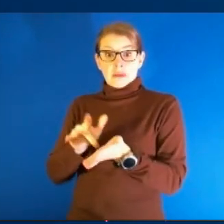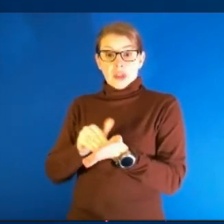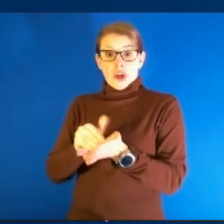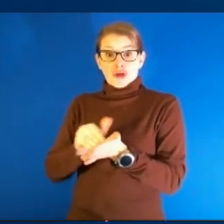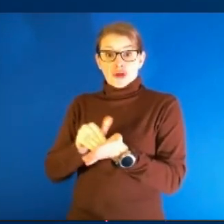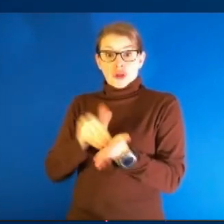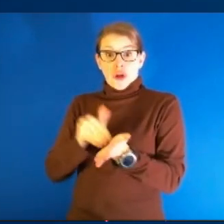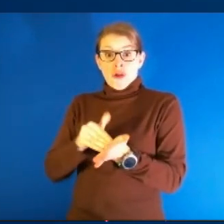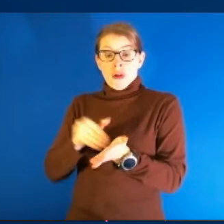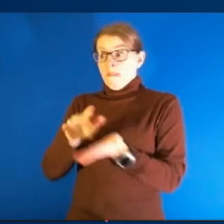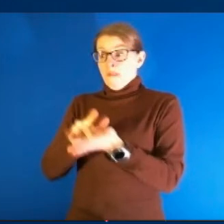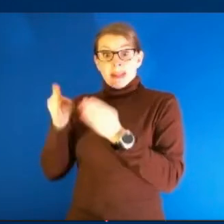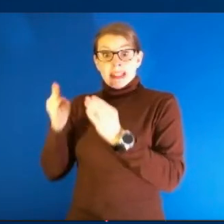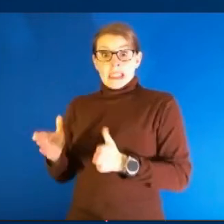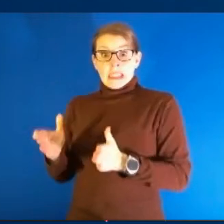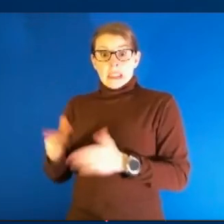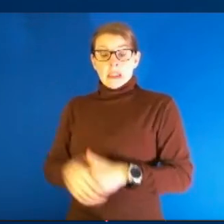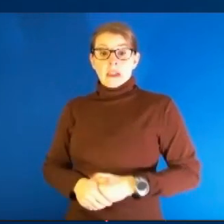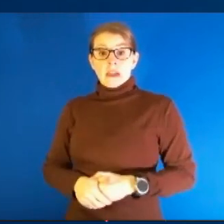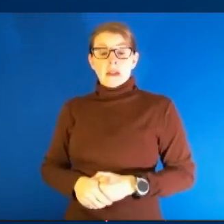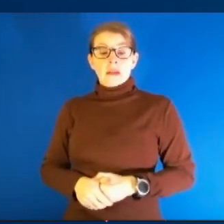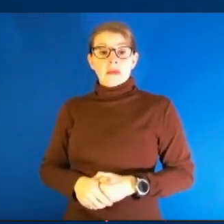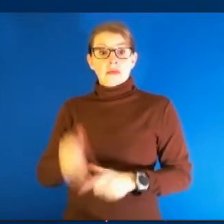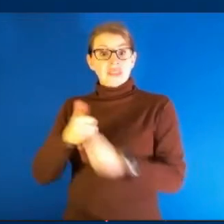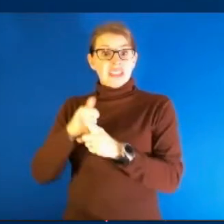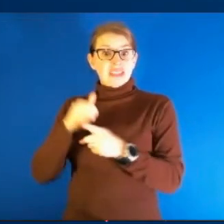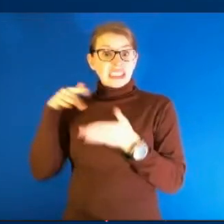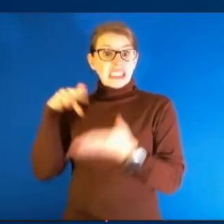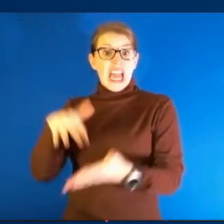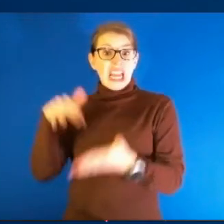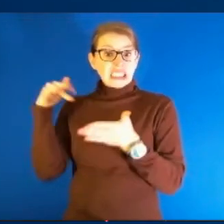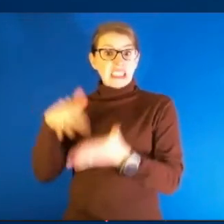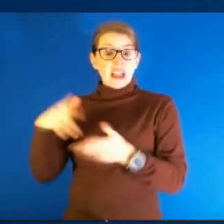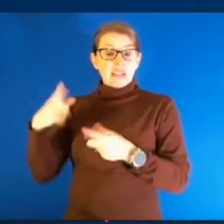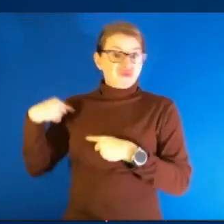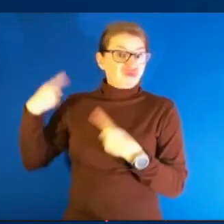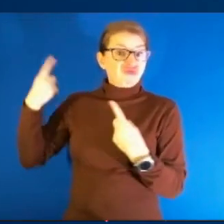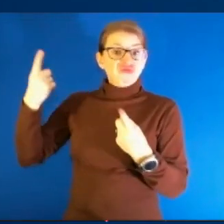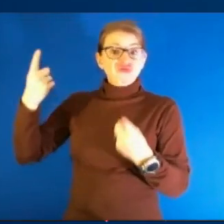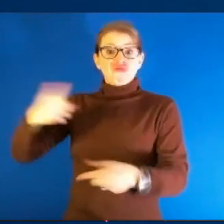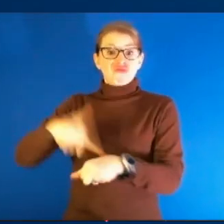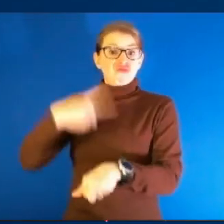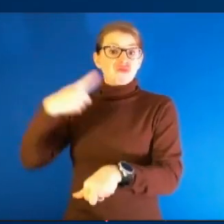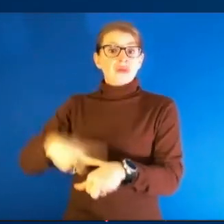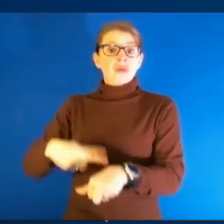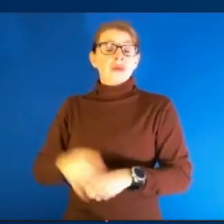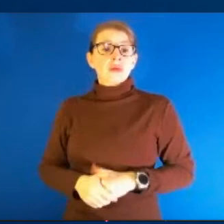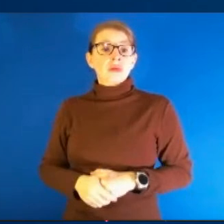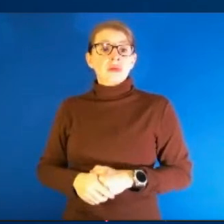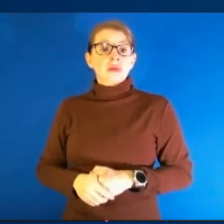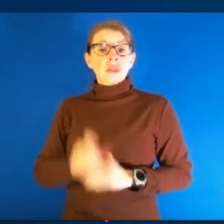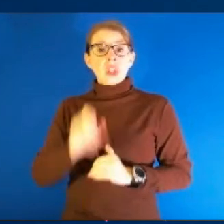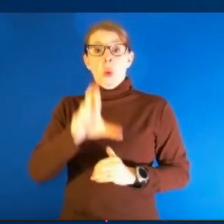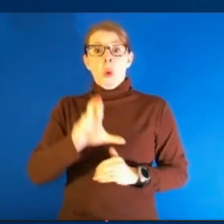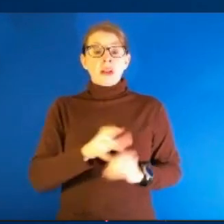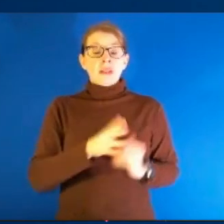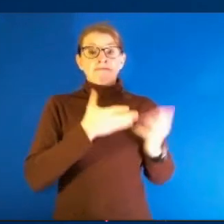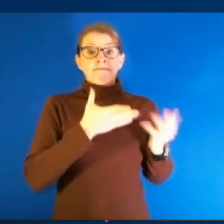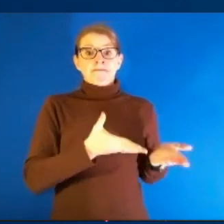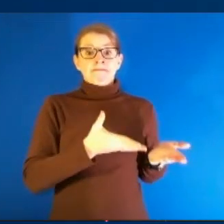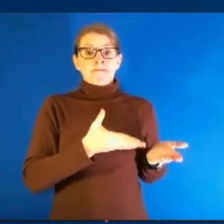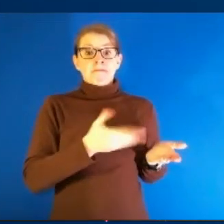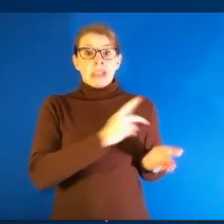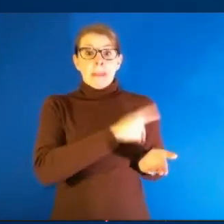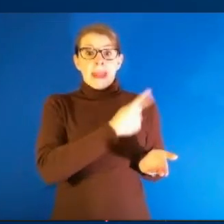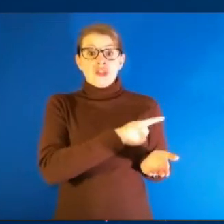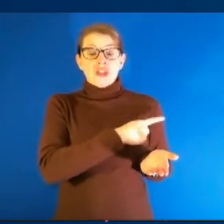the pharmacist who've studied and been in this field for a very long time? Or is it the patient who